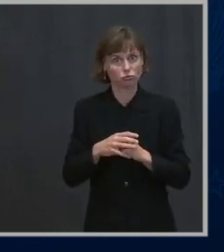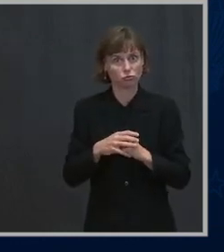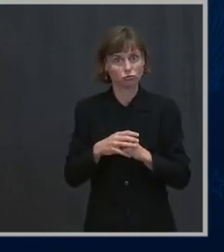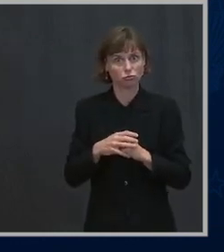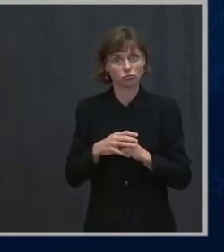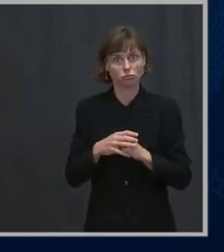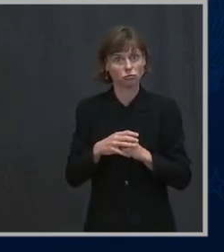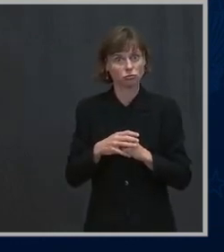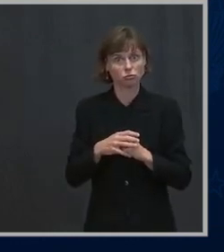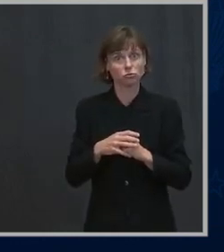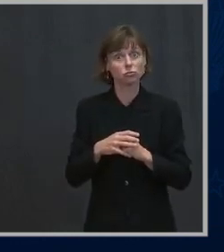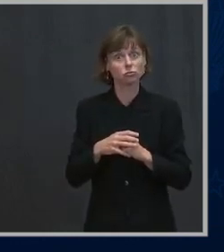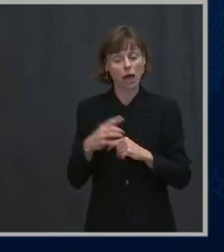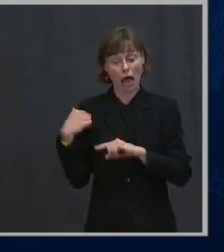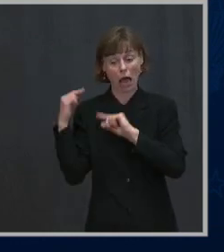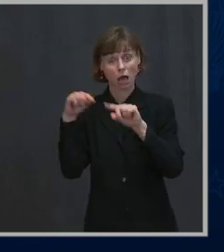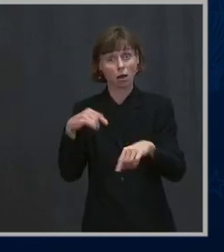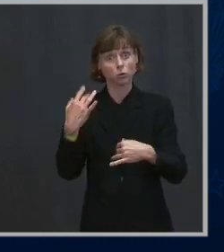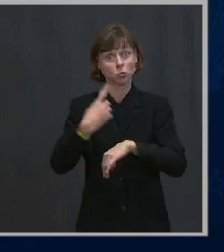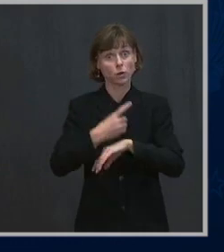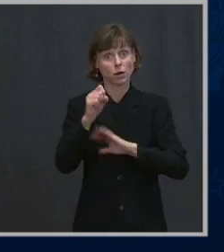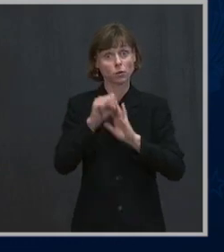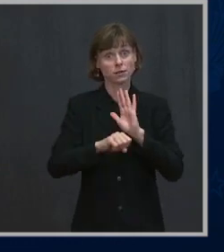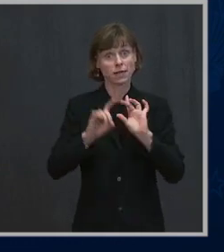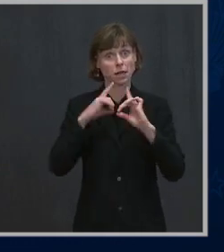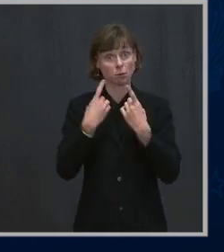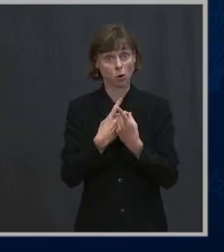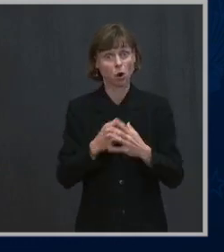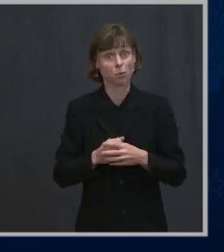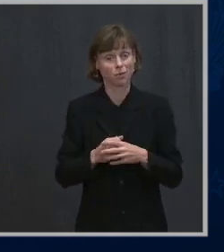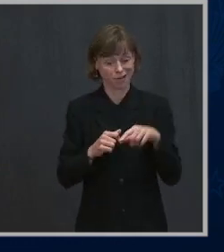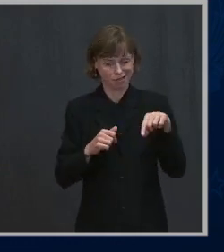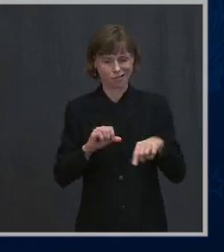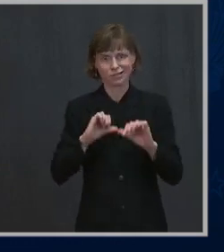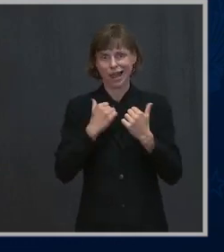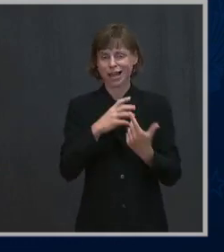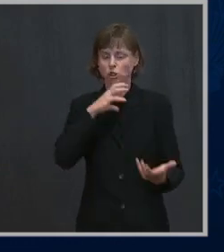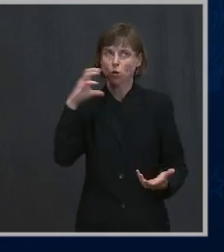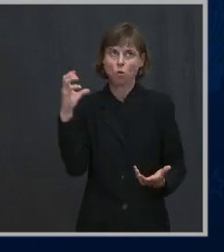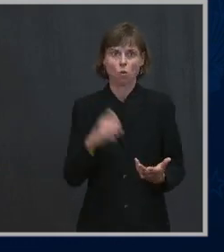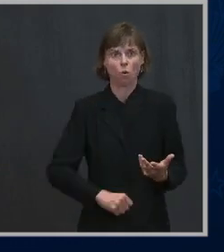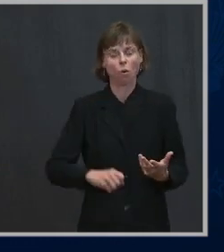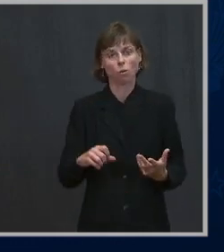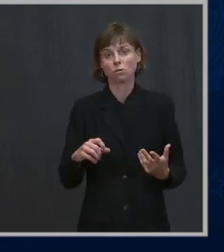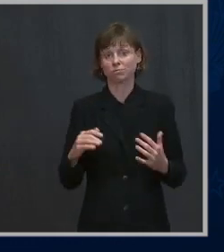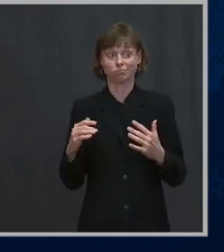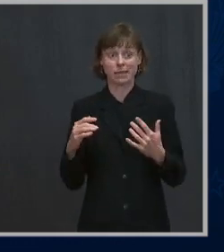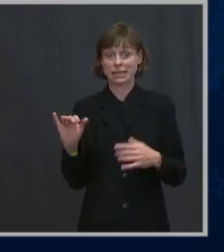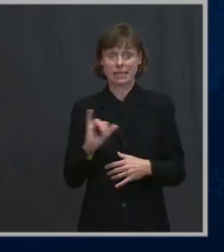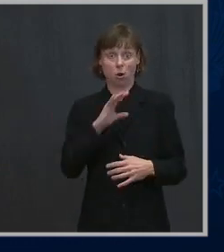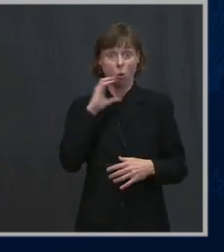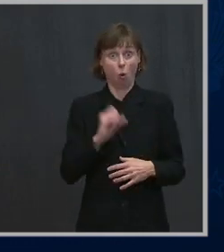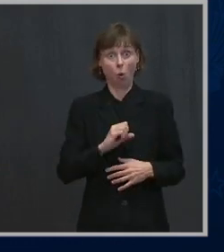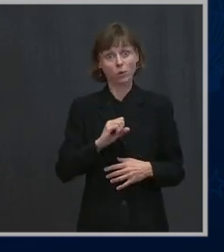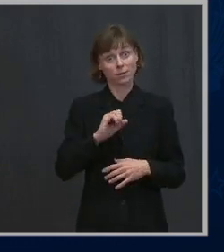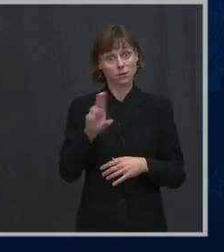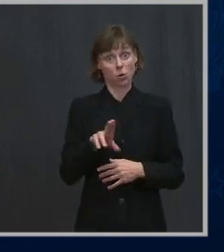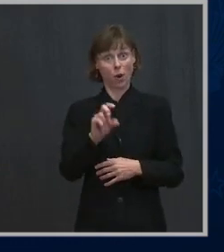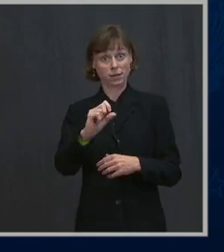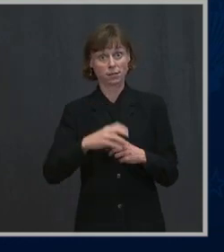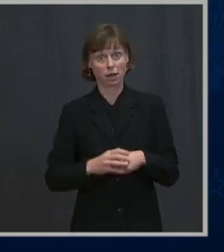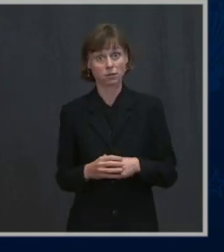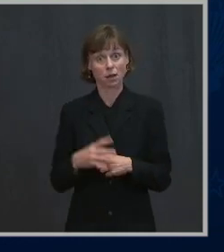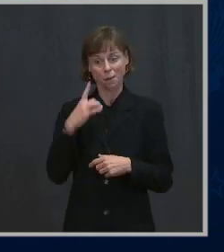i come today to the state department an agency as old and historic as a nation itself because diplomacy